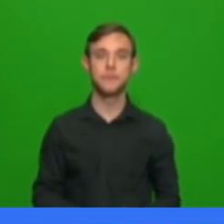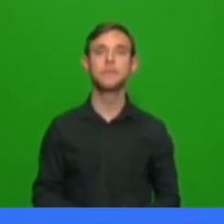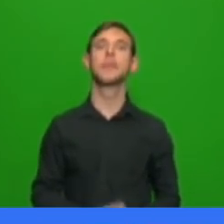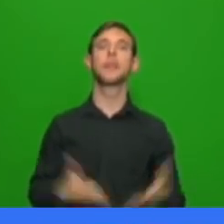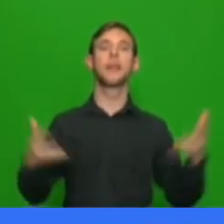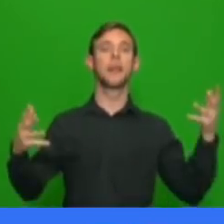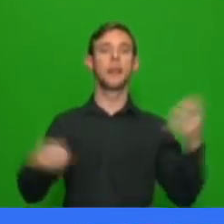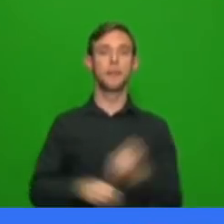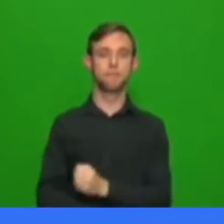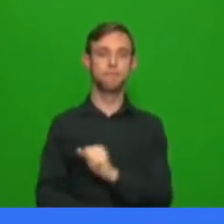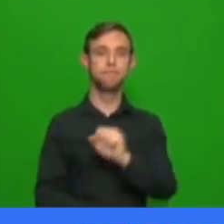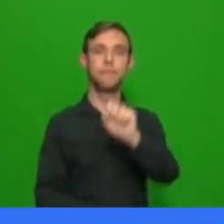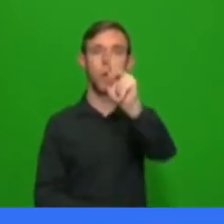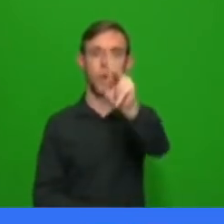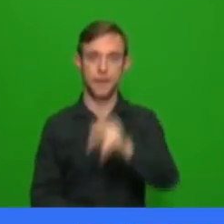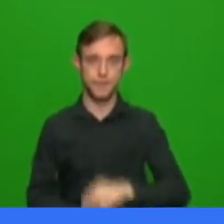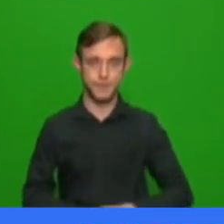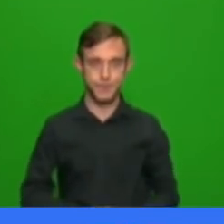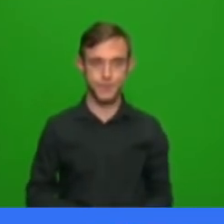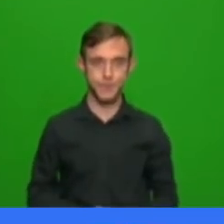Okay. The